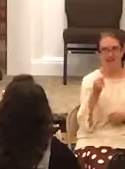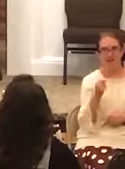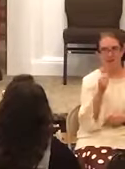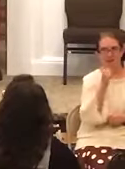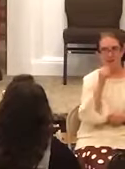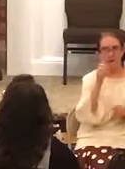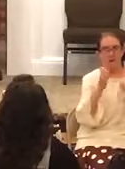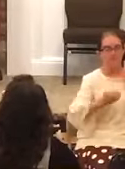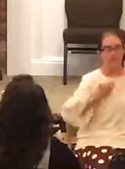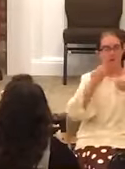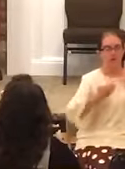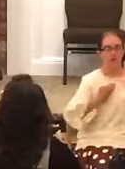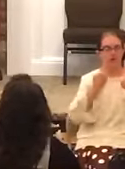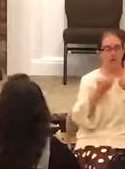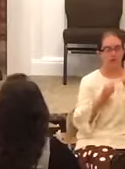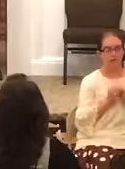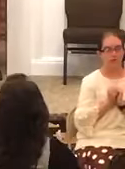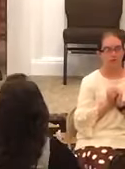not emotional.